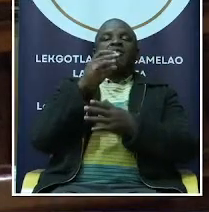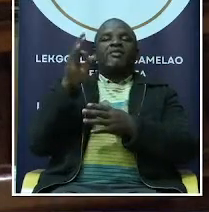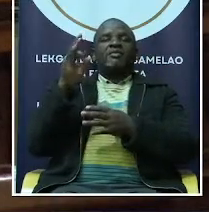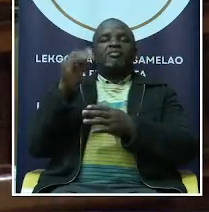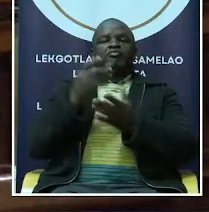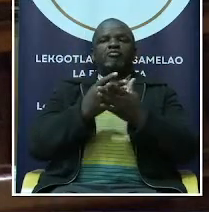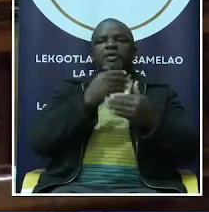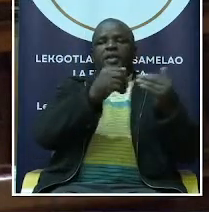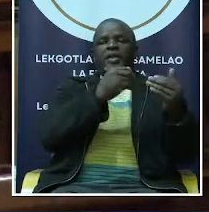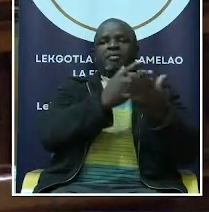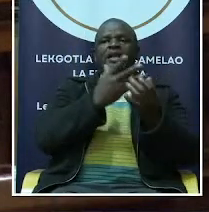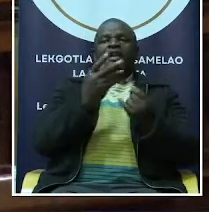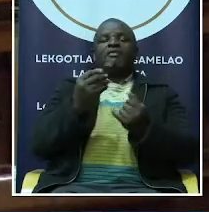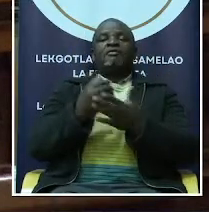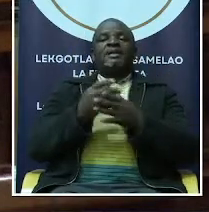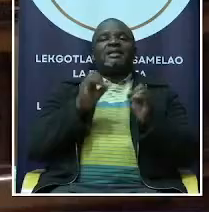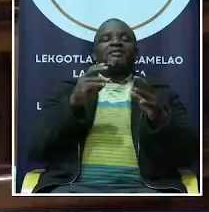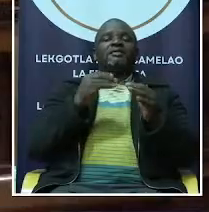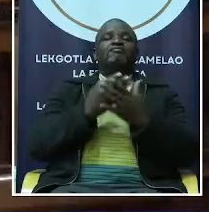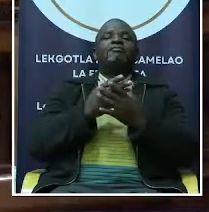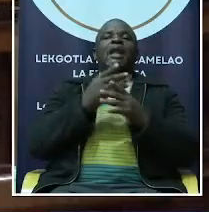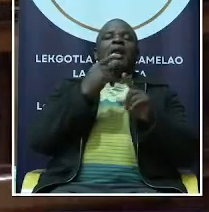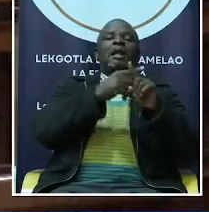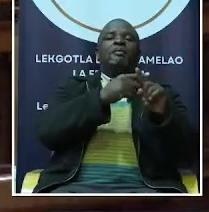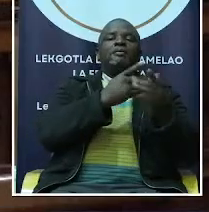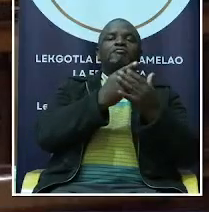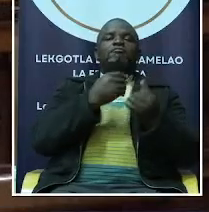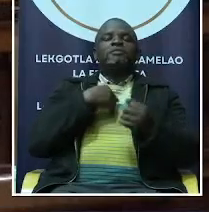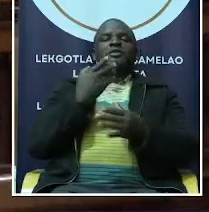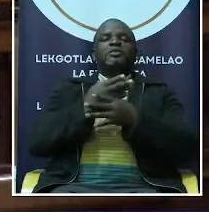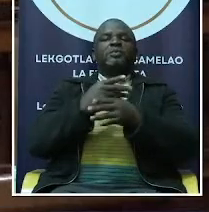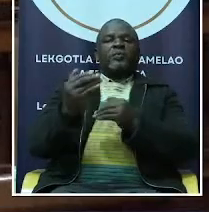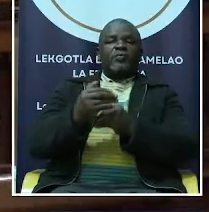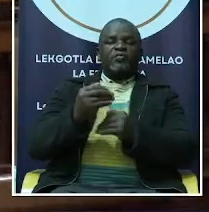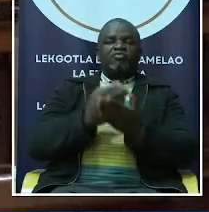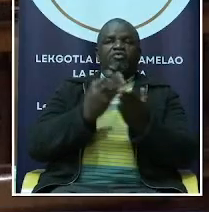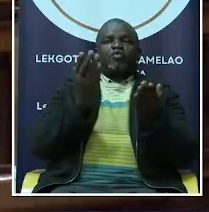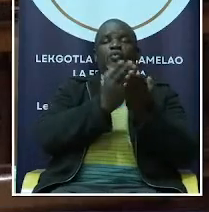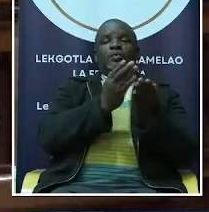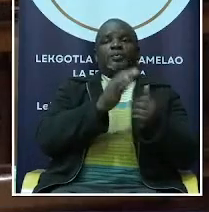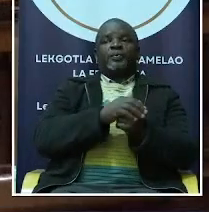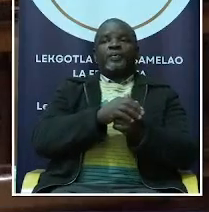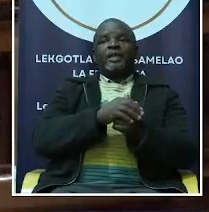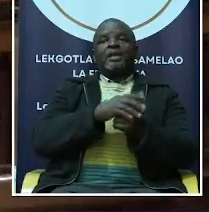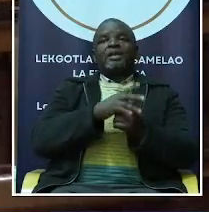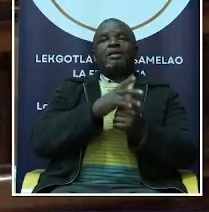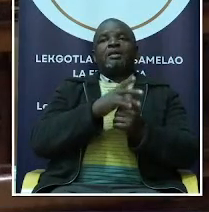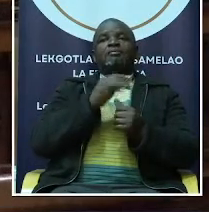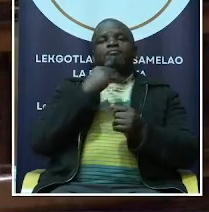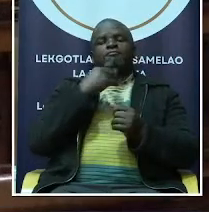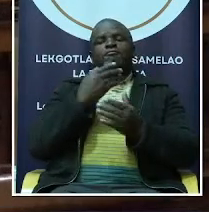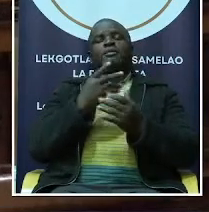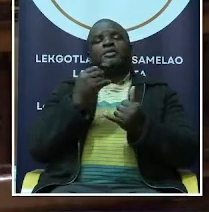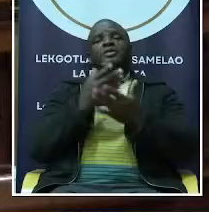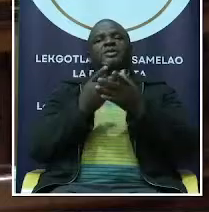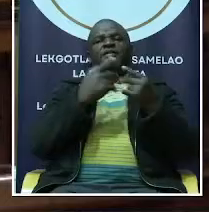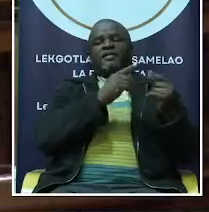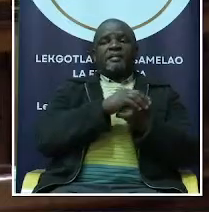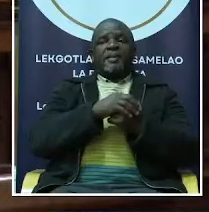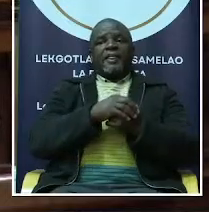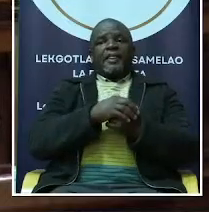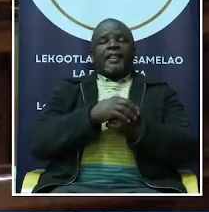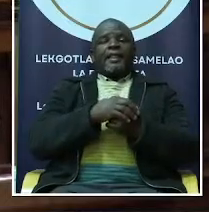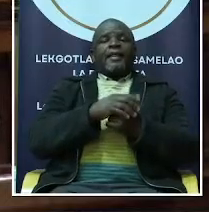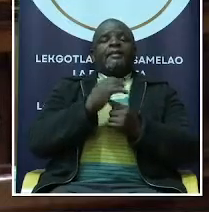have taverns and clubs operating within close vicinities to schools and institutions of higher learning.